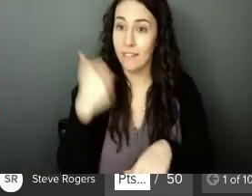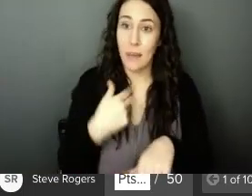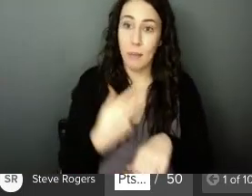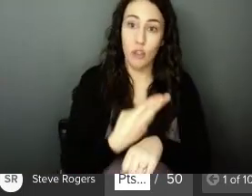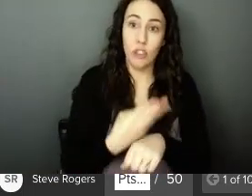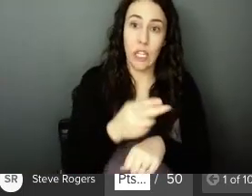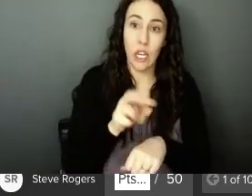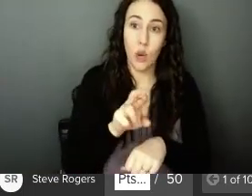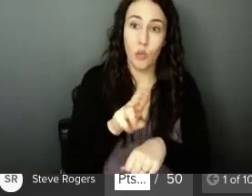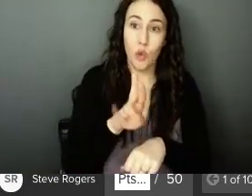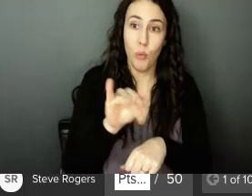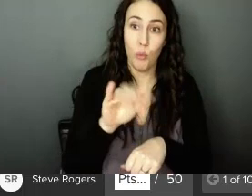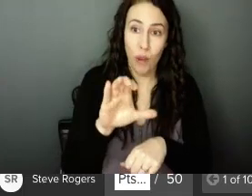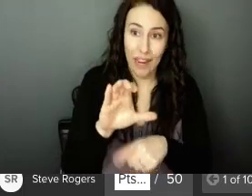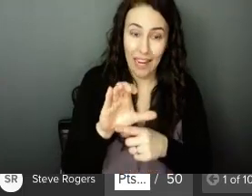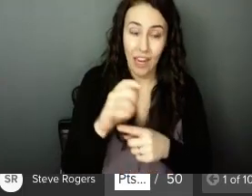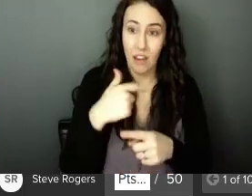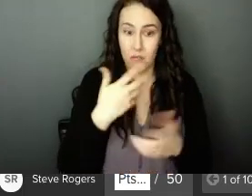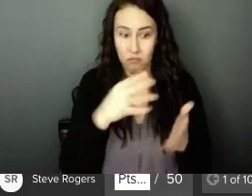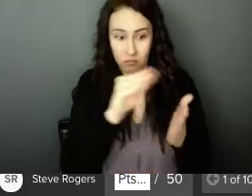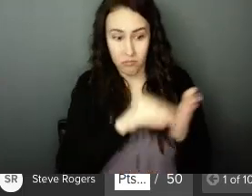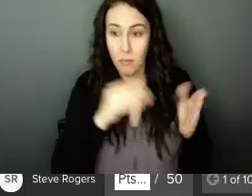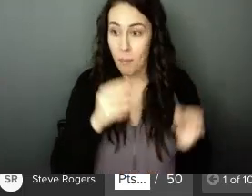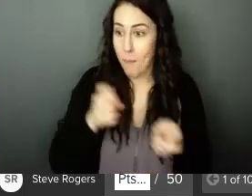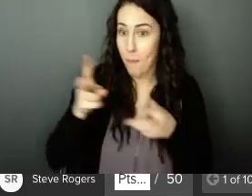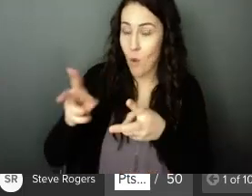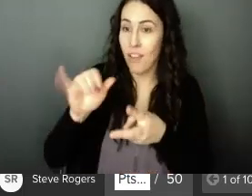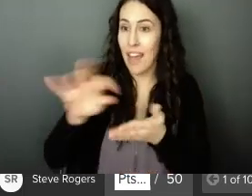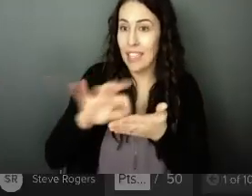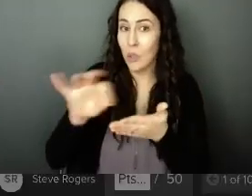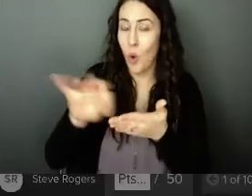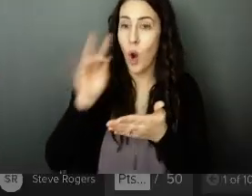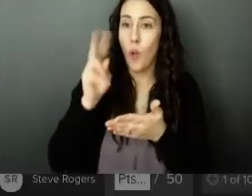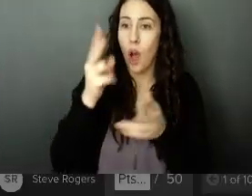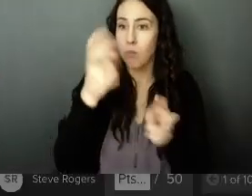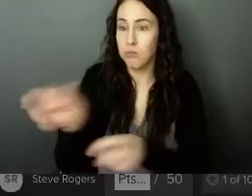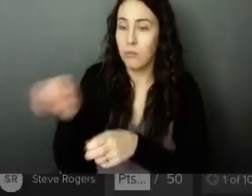when I fill that rubric out and I post it, it will push that score into my gradebook for me.